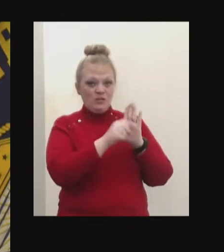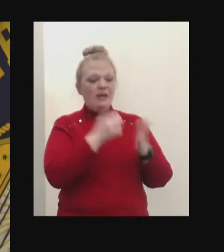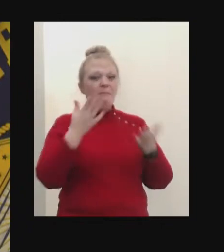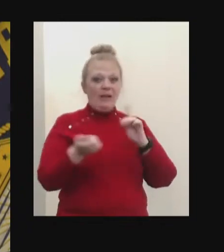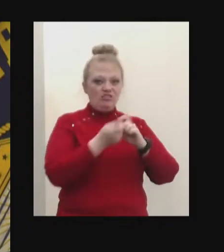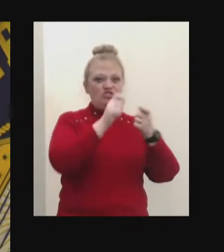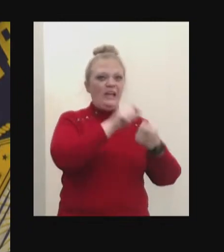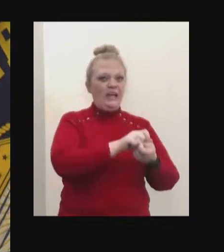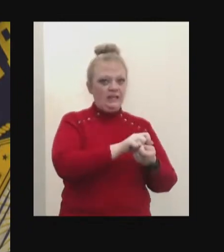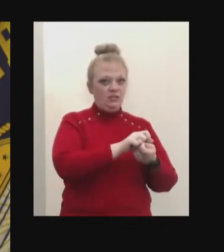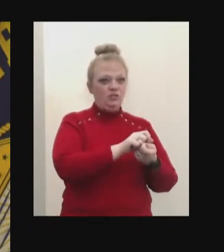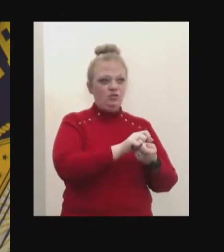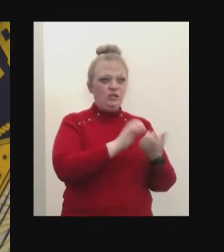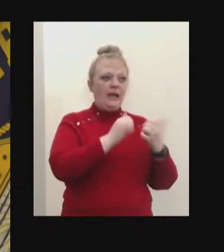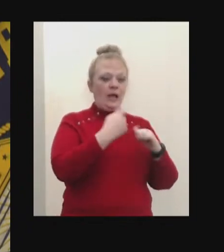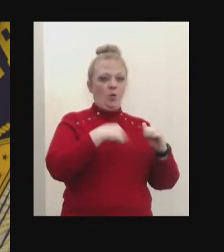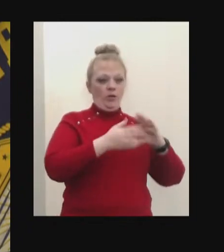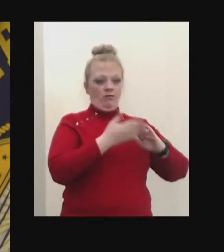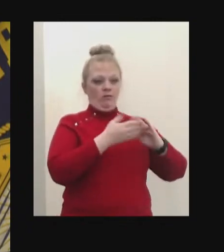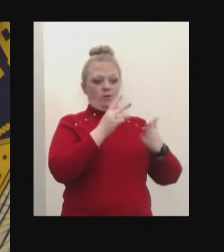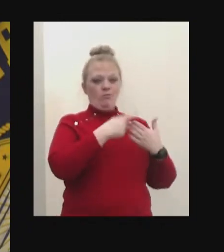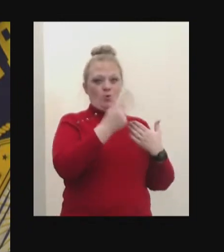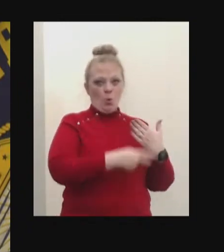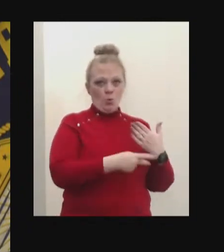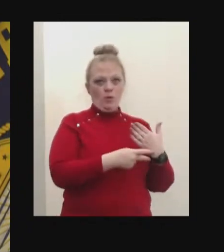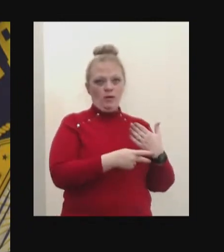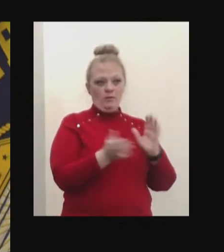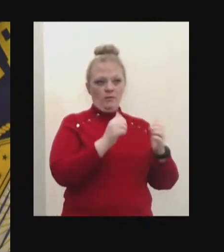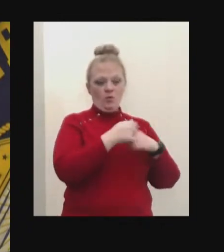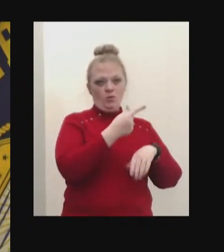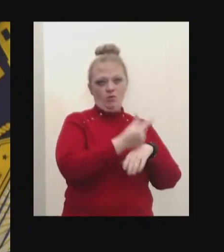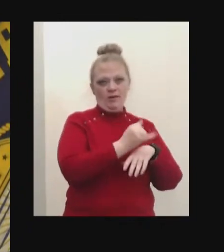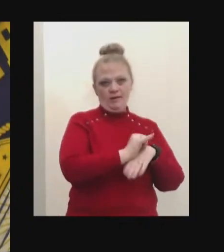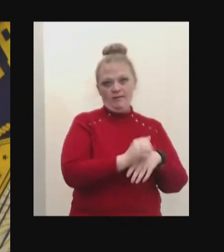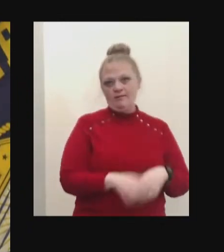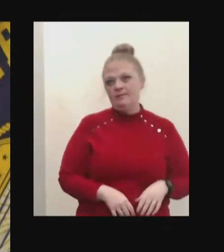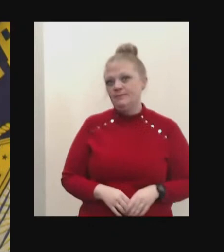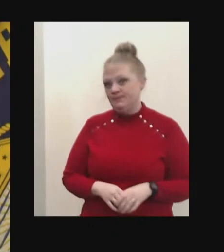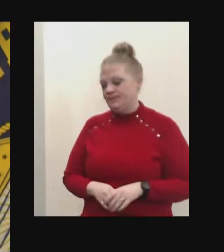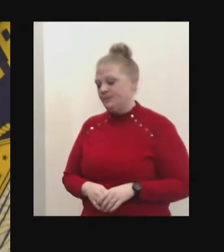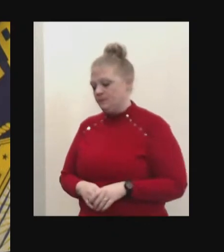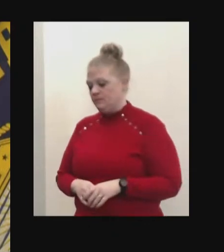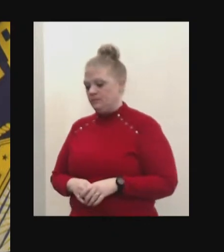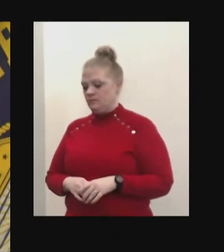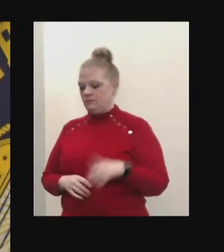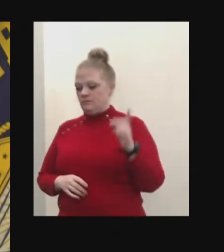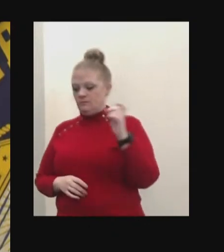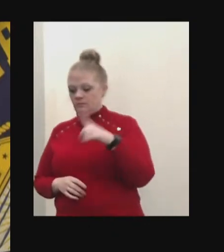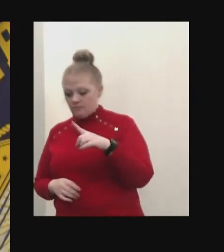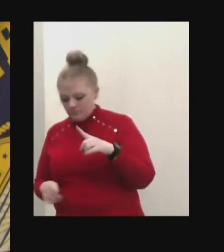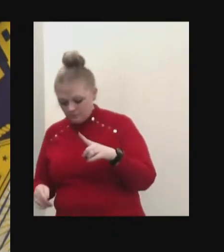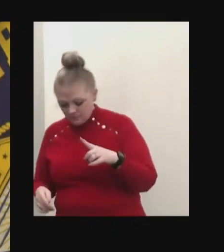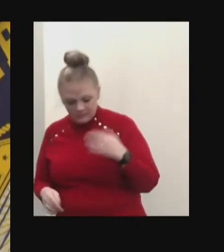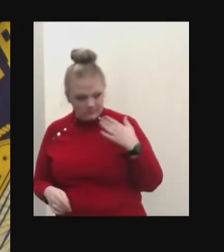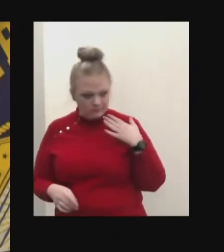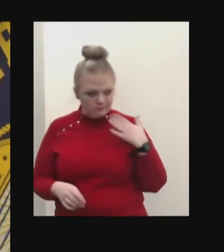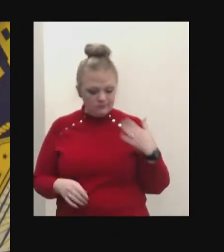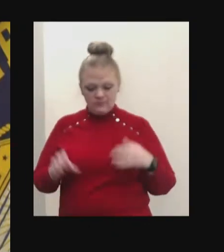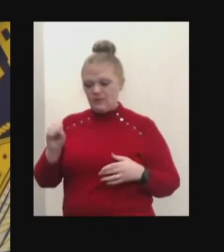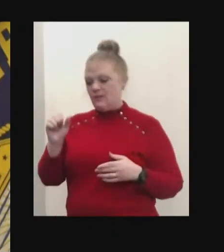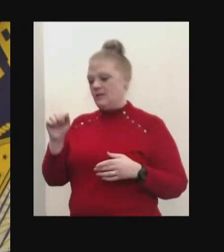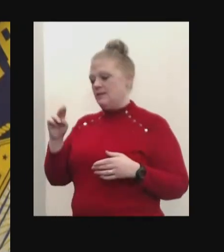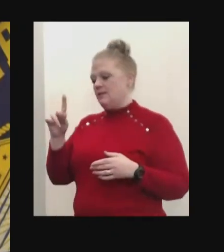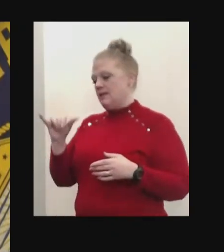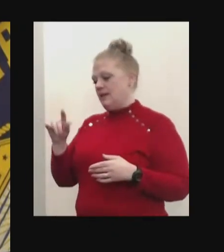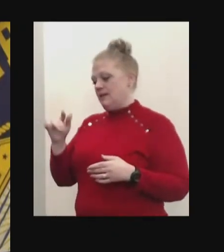we're running the program with the pilot in Grand Island. Next question to Sandy Tan from the Buffalo